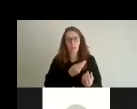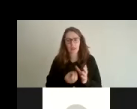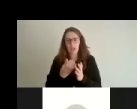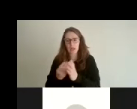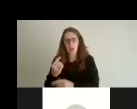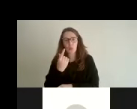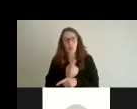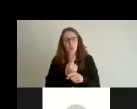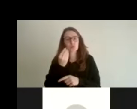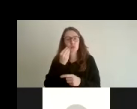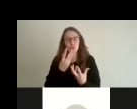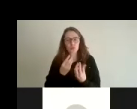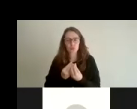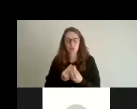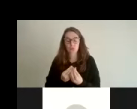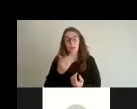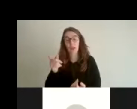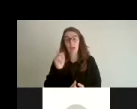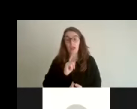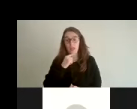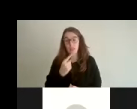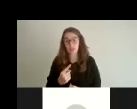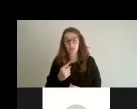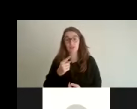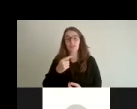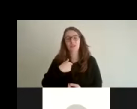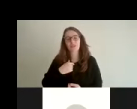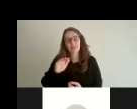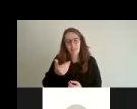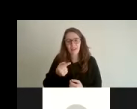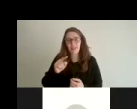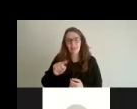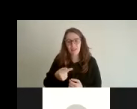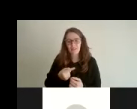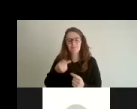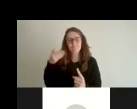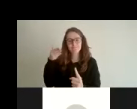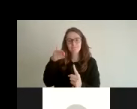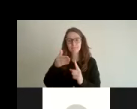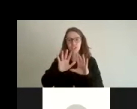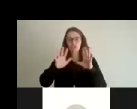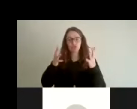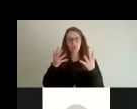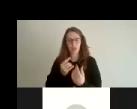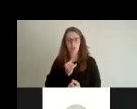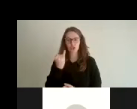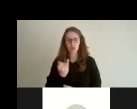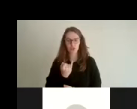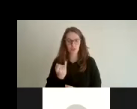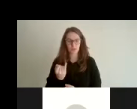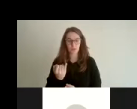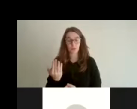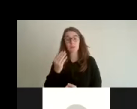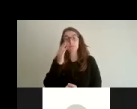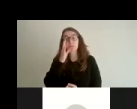us. So what she says is you must go further. You have to focus on the institutions and maybe even